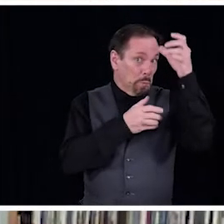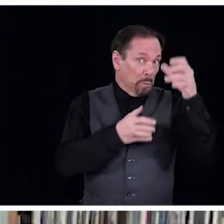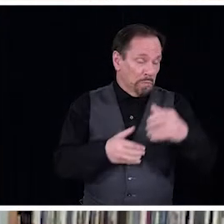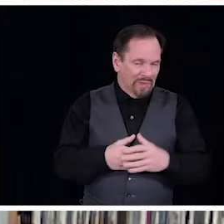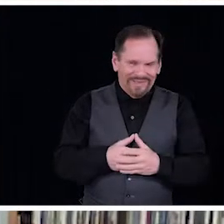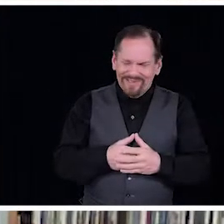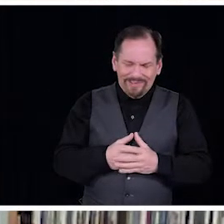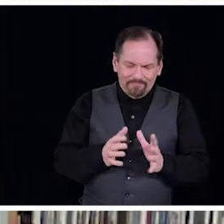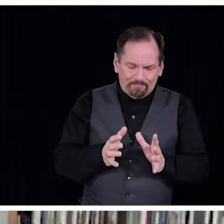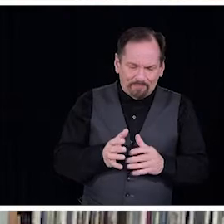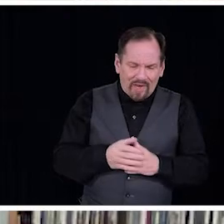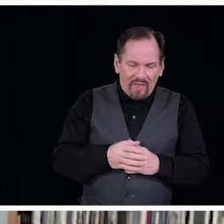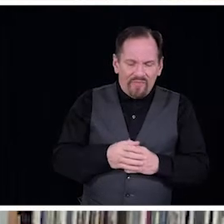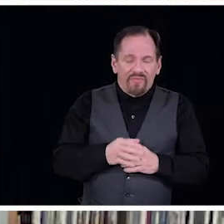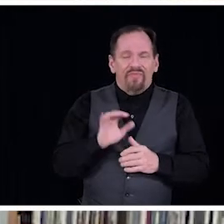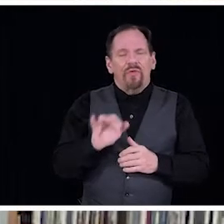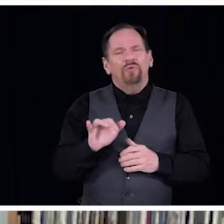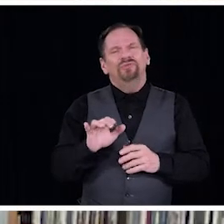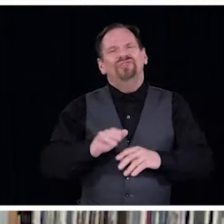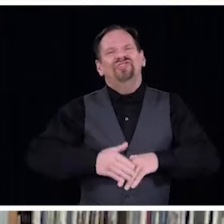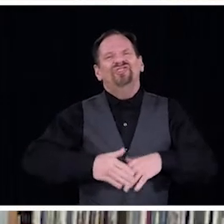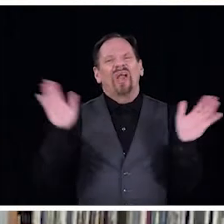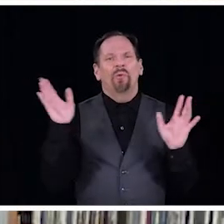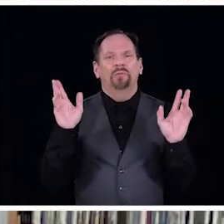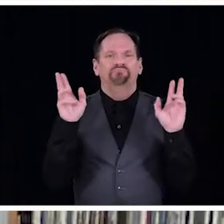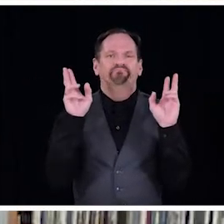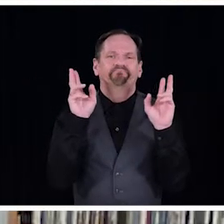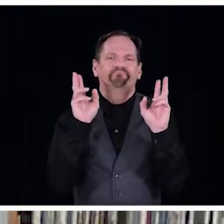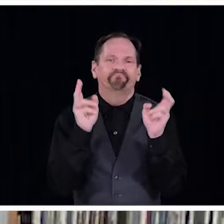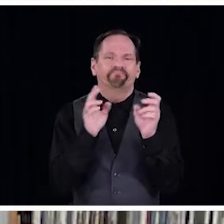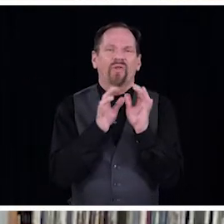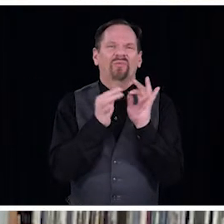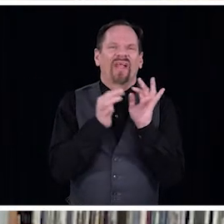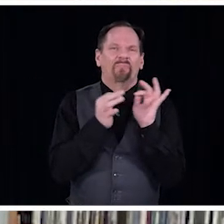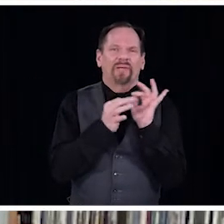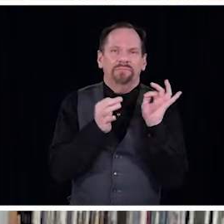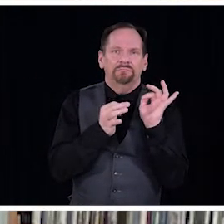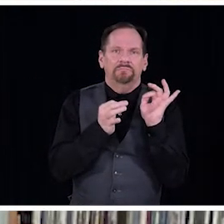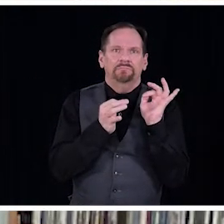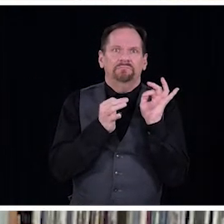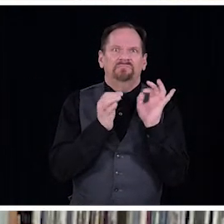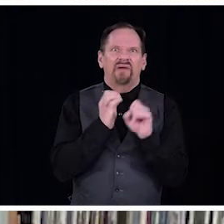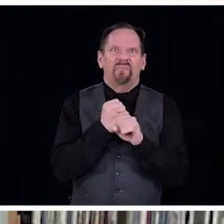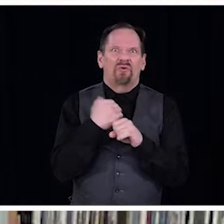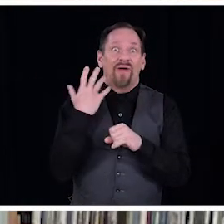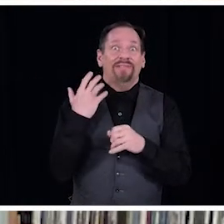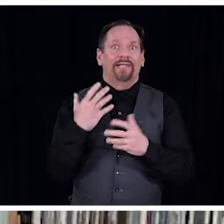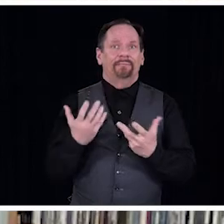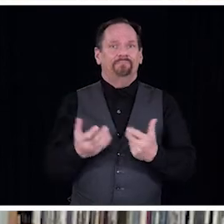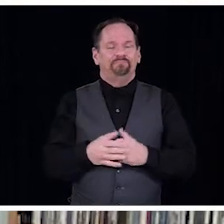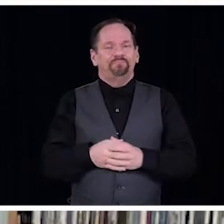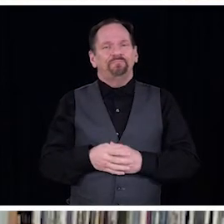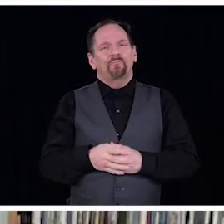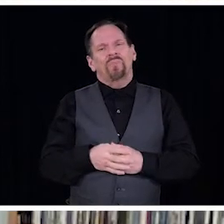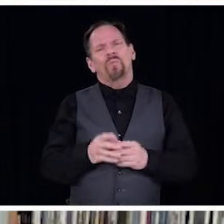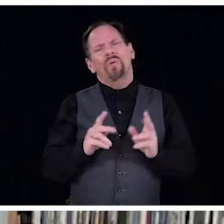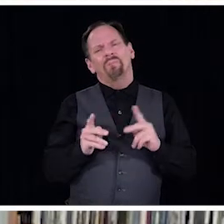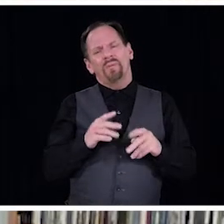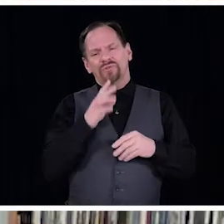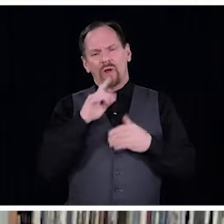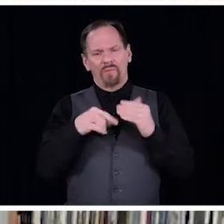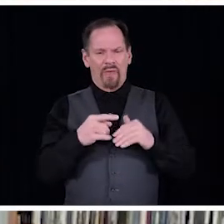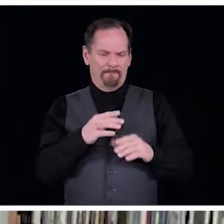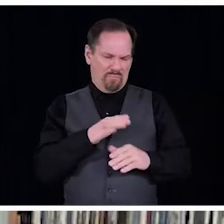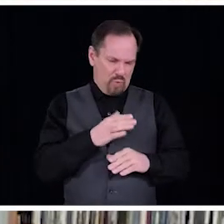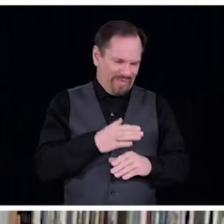These sweeping generalizations drive me a little crazy because whenever someone talks about music as